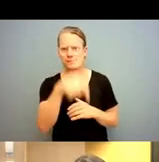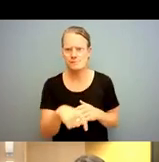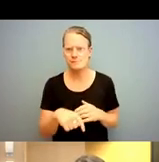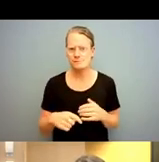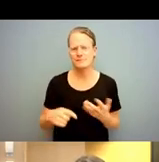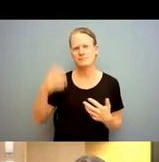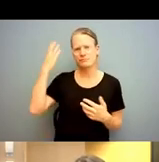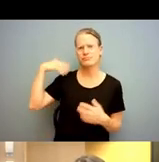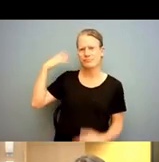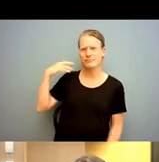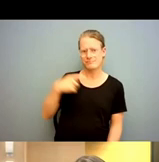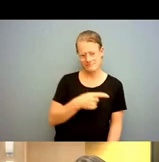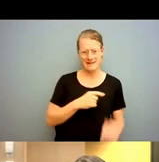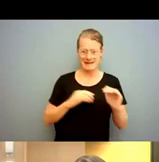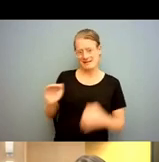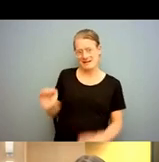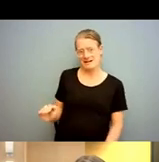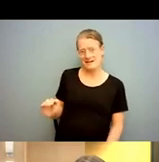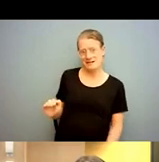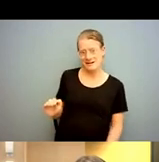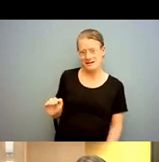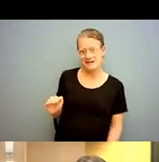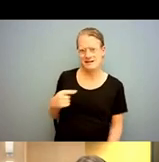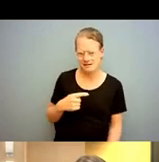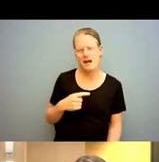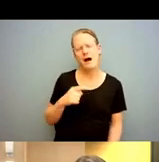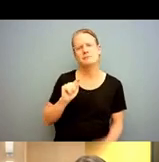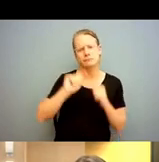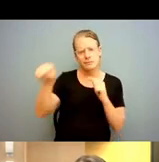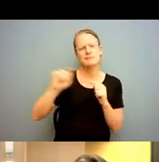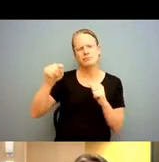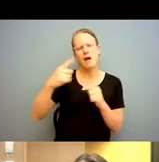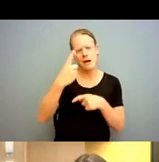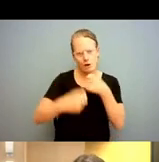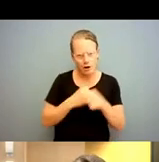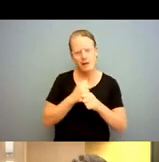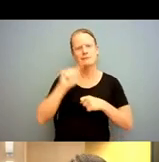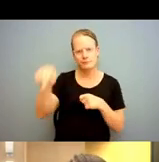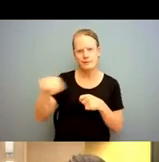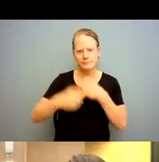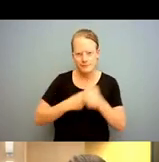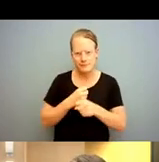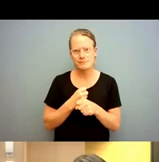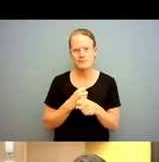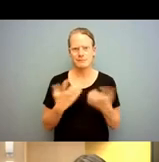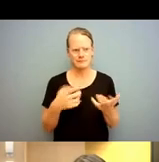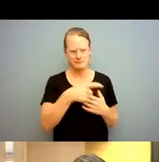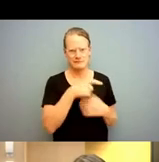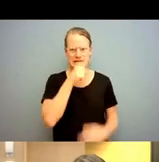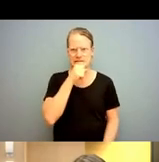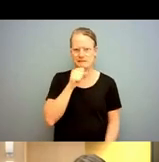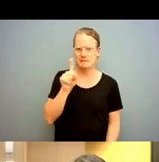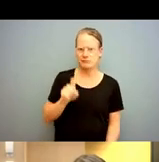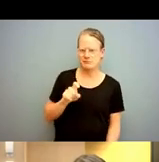kähtsäde käsepäihkis lei saamekulttuuras viitti merkkasummi, ko valtokulttuura käsepartas.